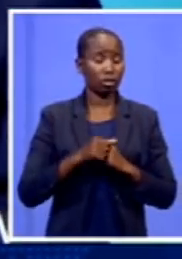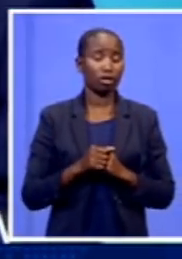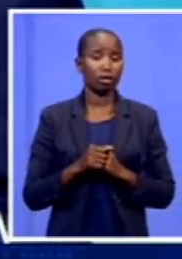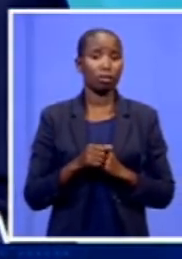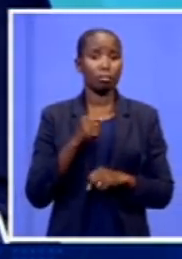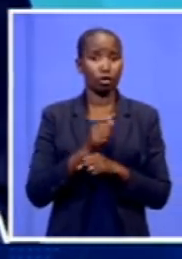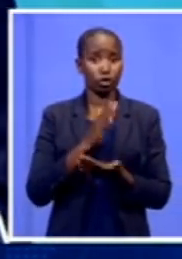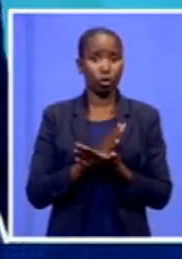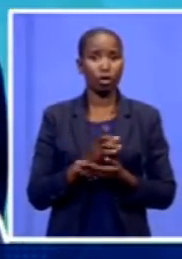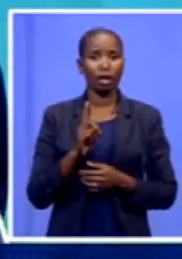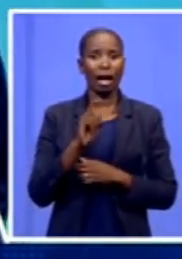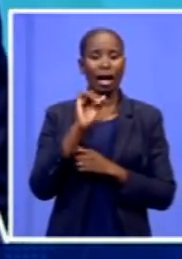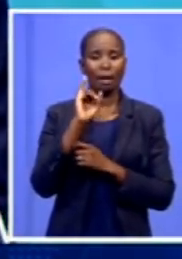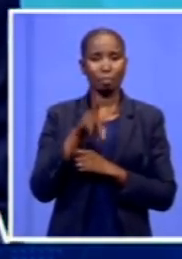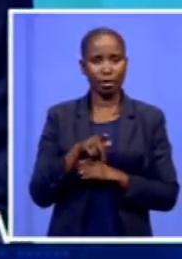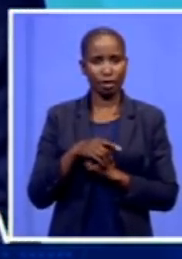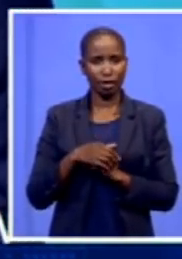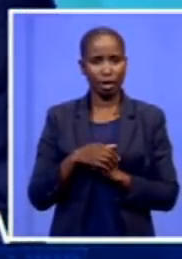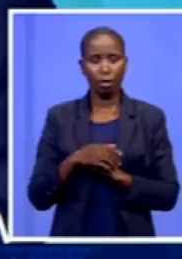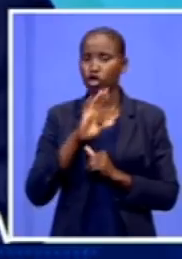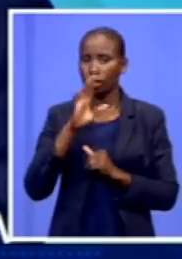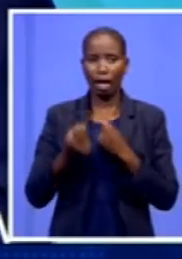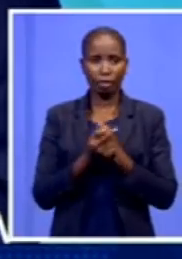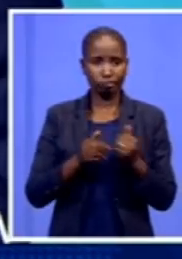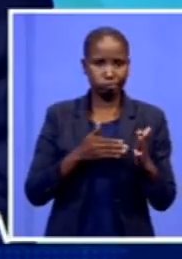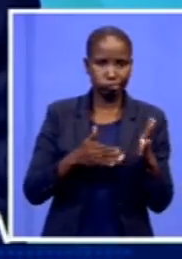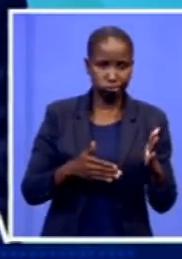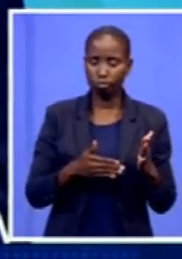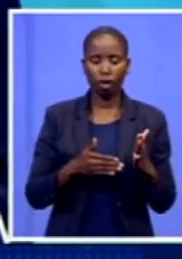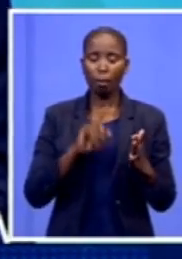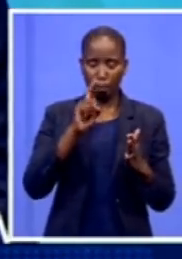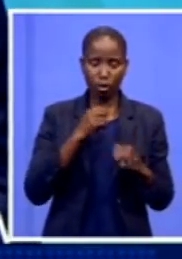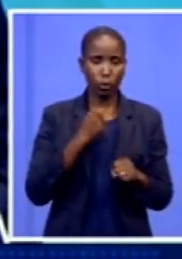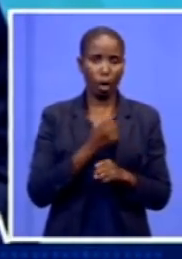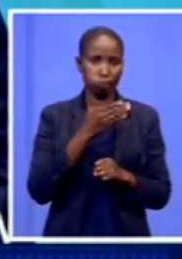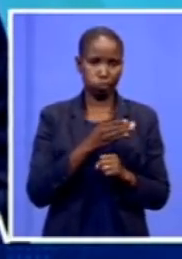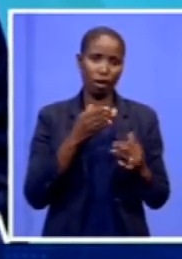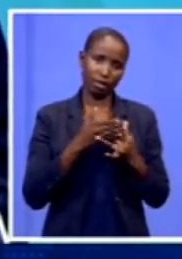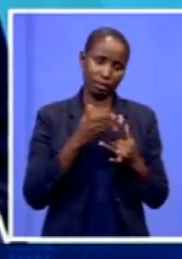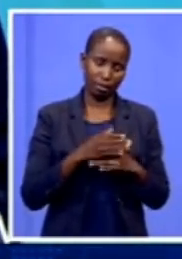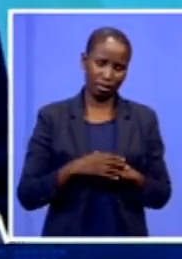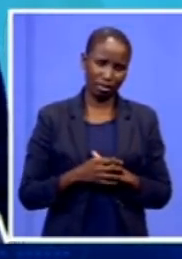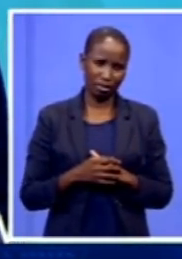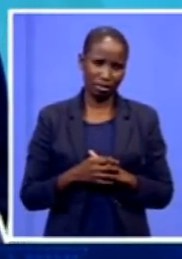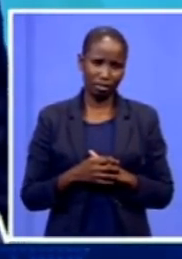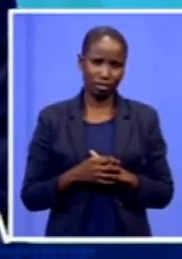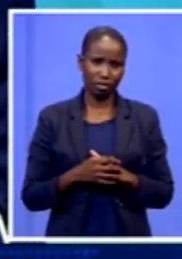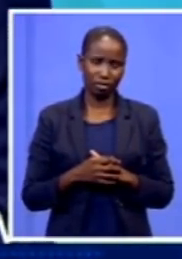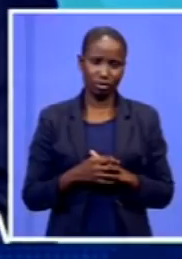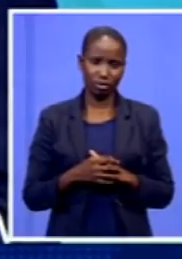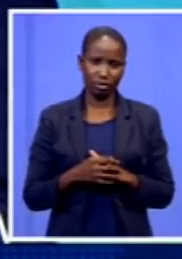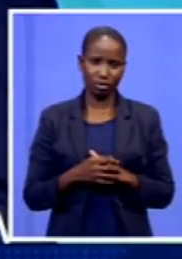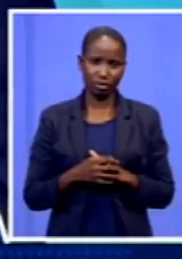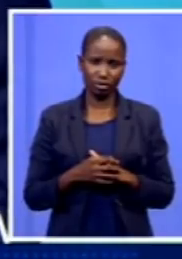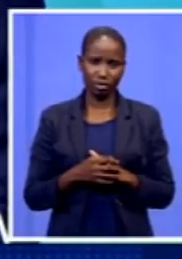to distributing vaccines where they're needed. Now, we know about the TRIPS waiver and the implications of that. Things